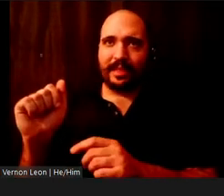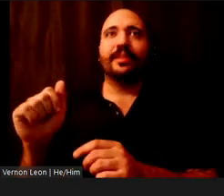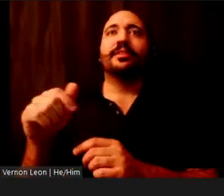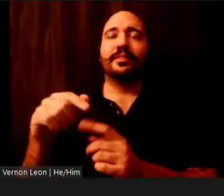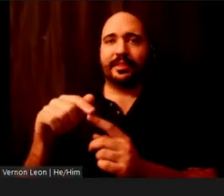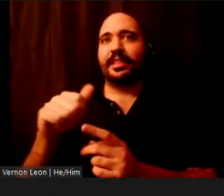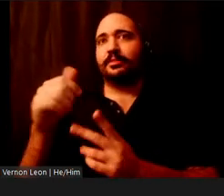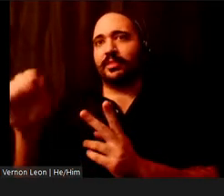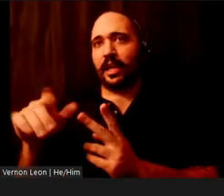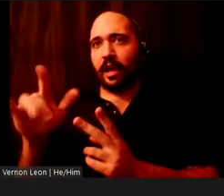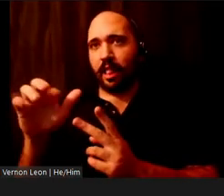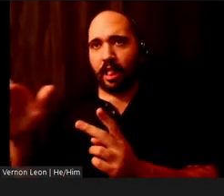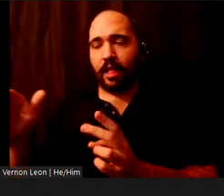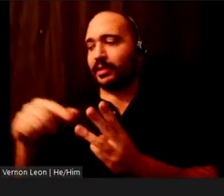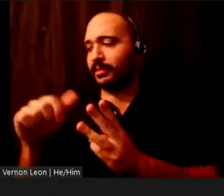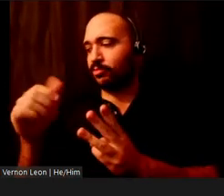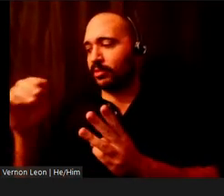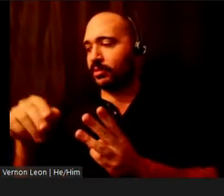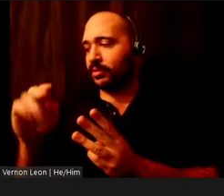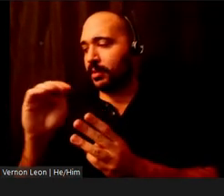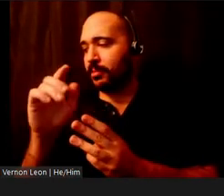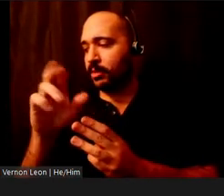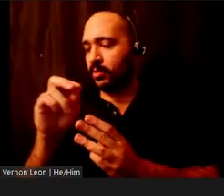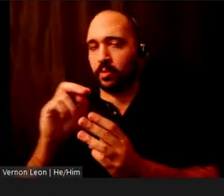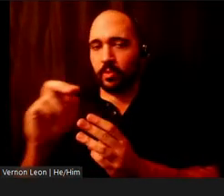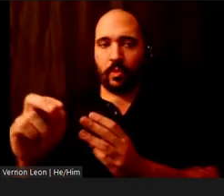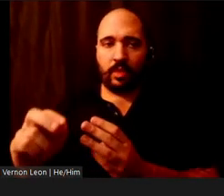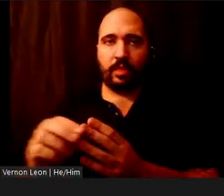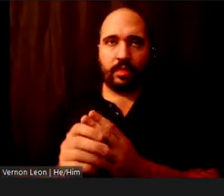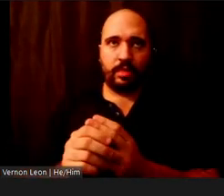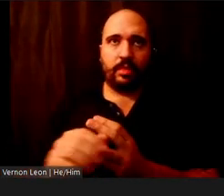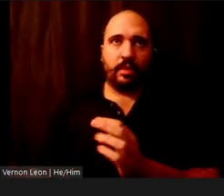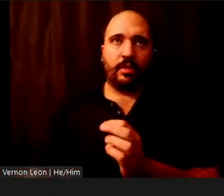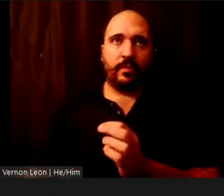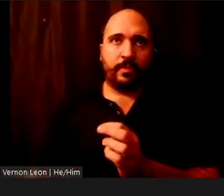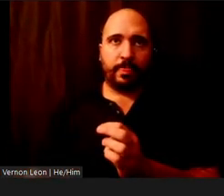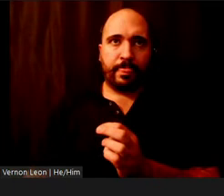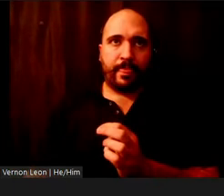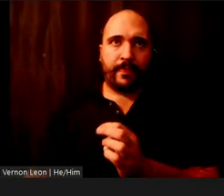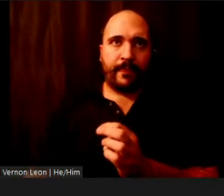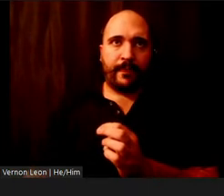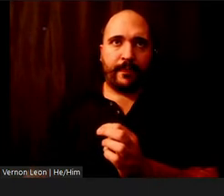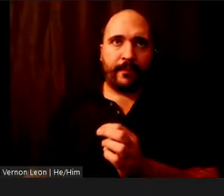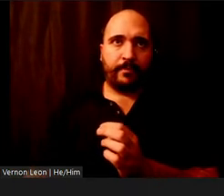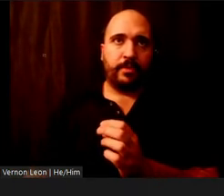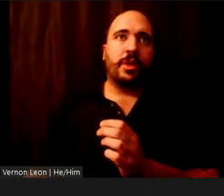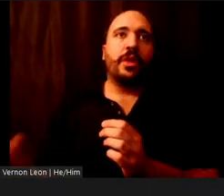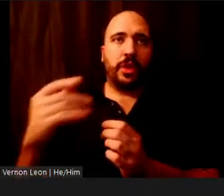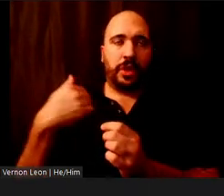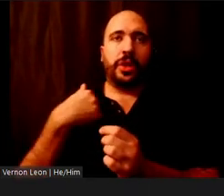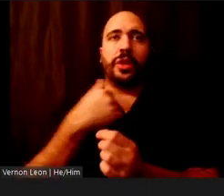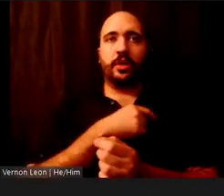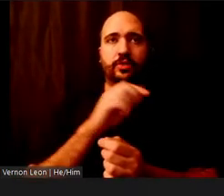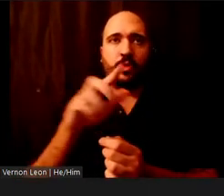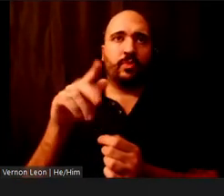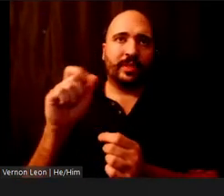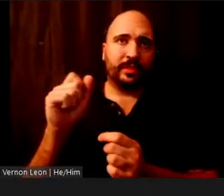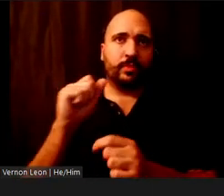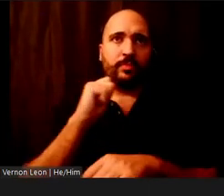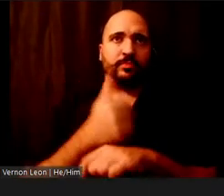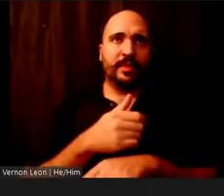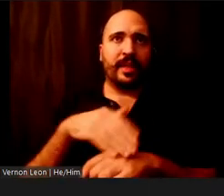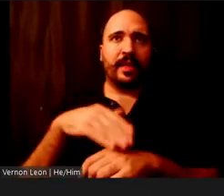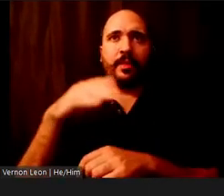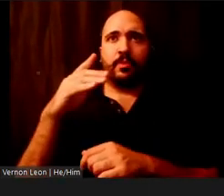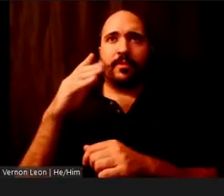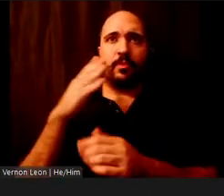Metro North. The toll rates will be determined by the Triborough Bridge and Tunnel Authority, or TBTA Board, informed by recommendations of